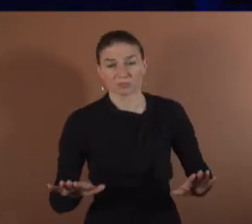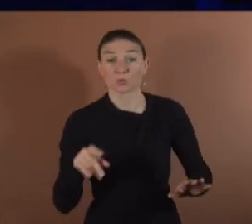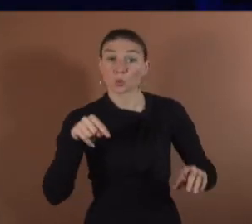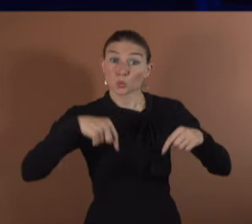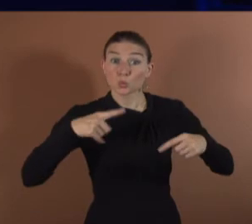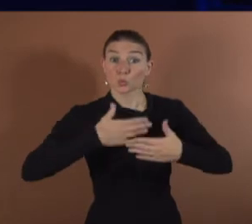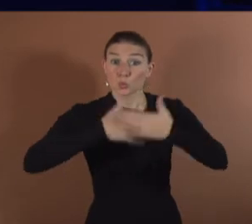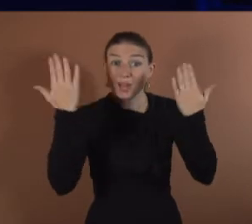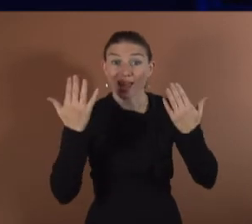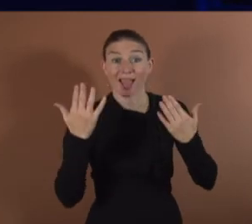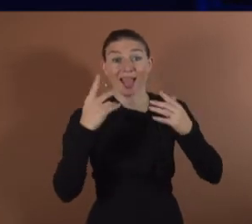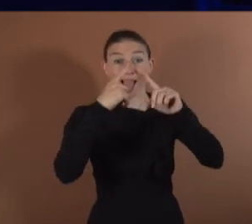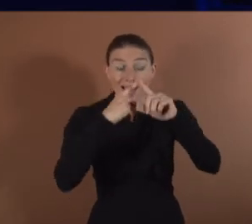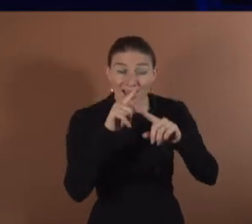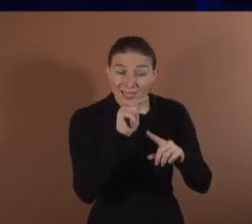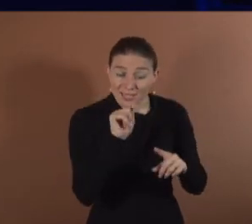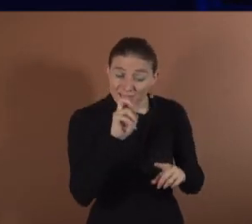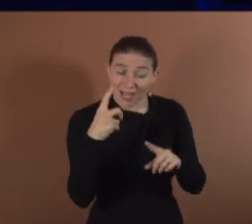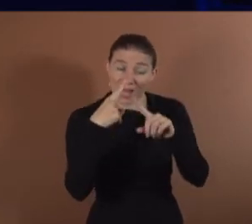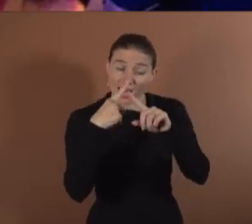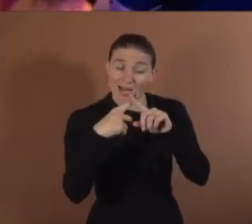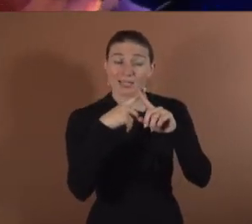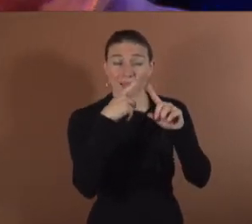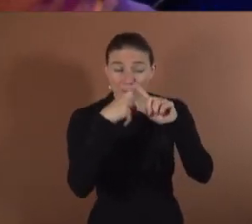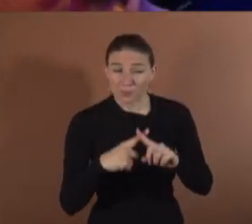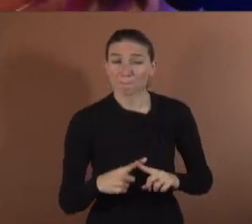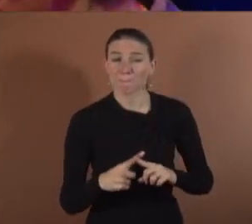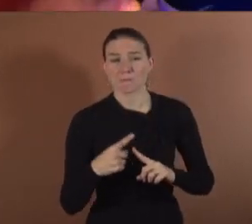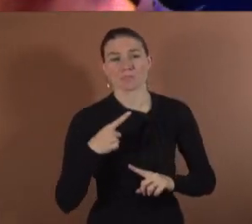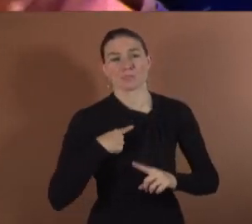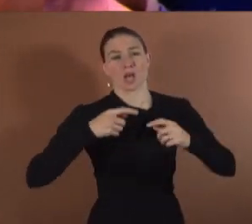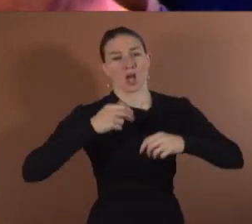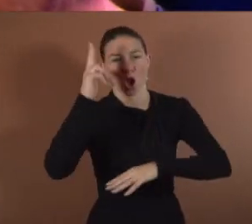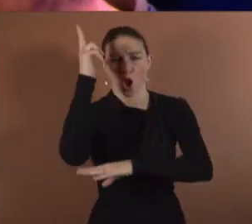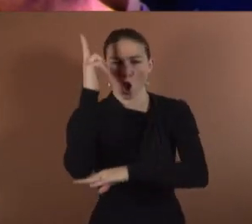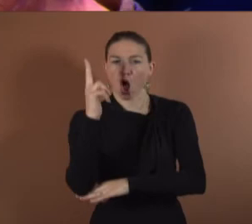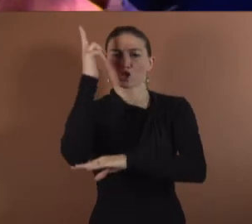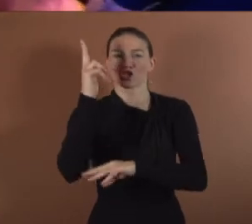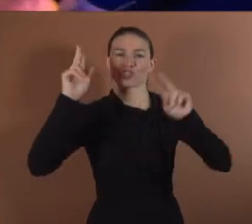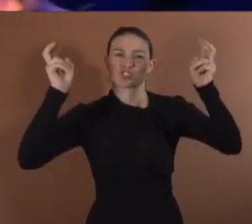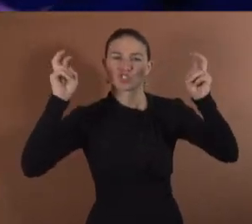Amsterdam, I'm really, really pleased to be able to announce the launch of the Good Country Party.